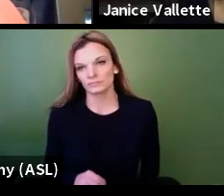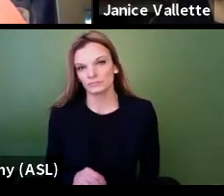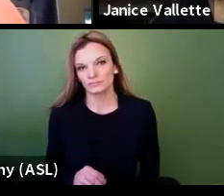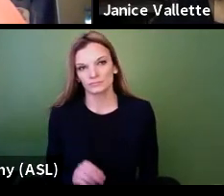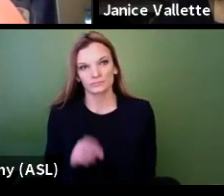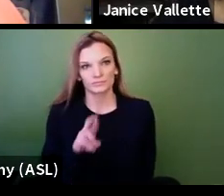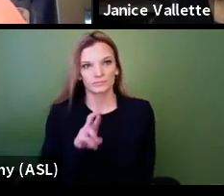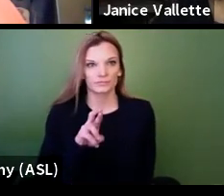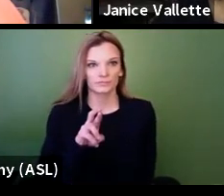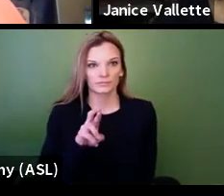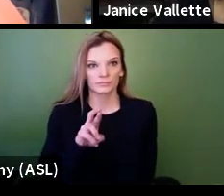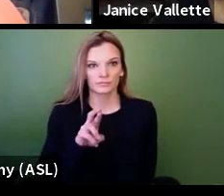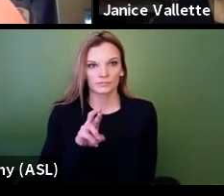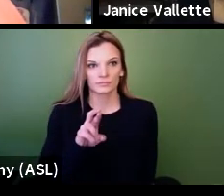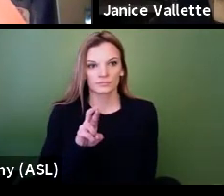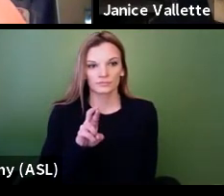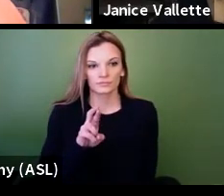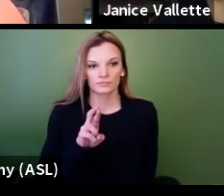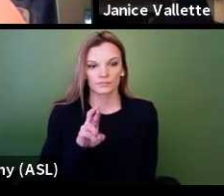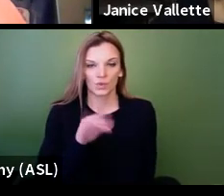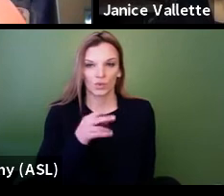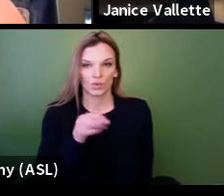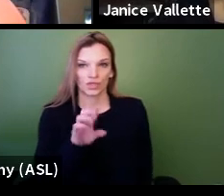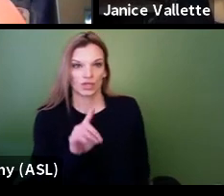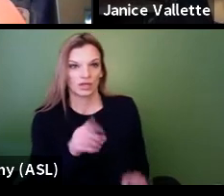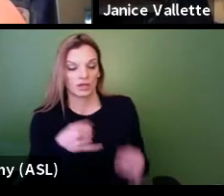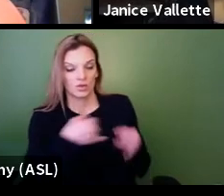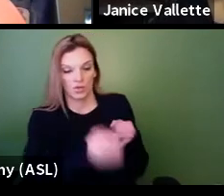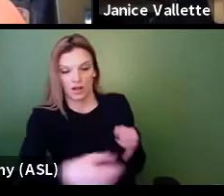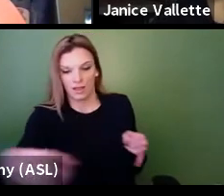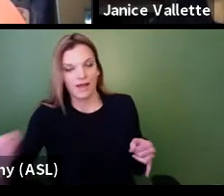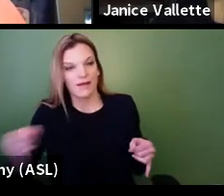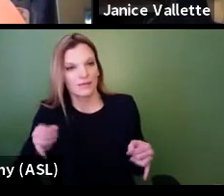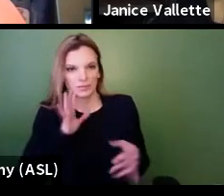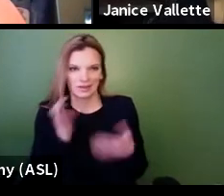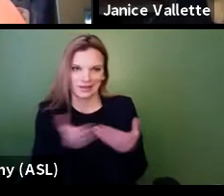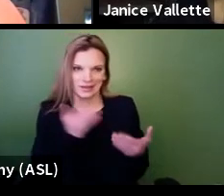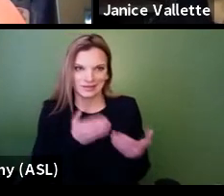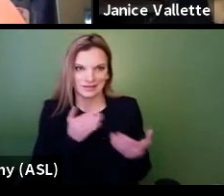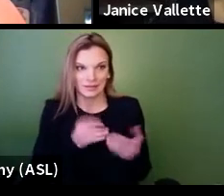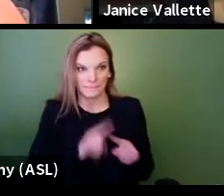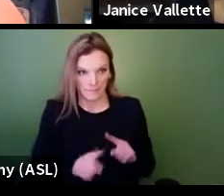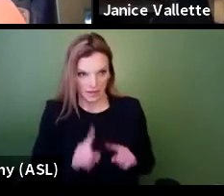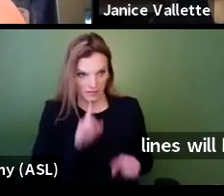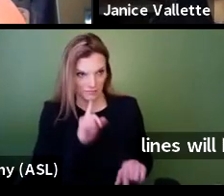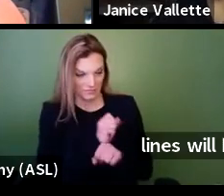the lines will be easy. Getting them to be acceptable is going to be hard.